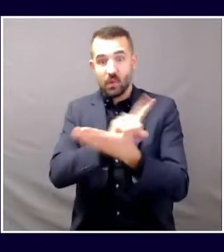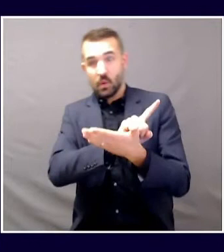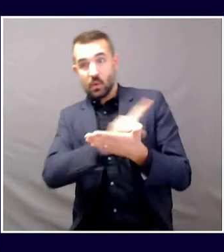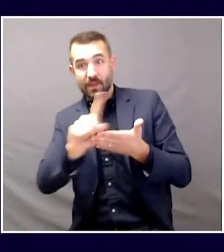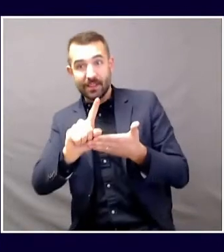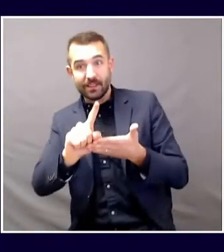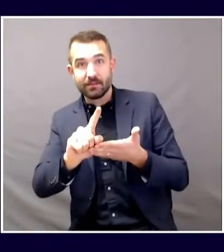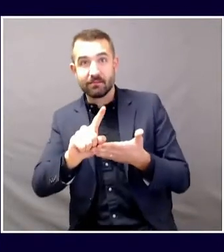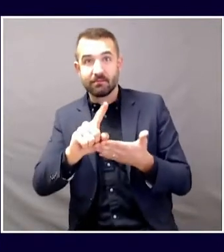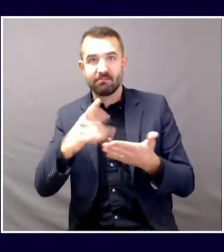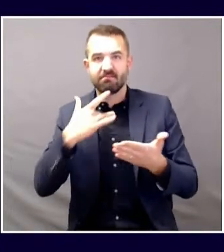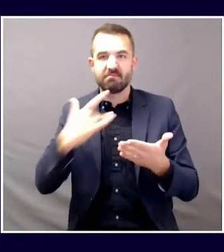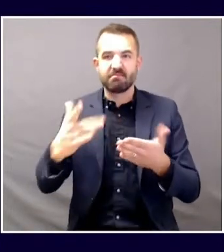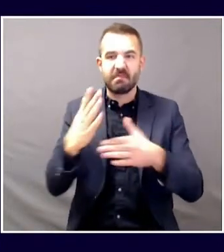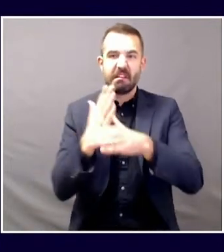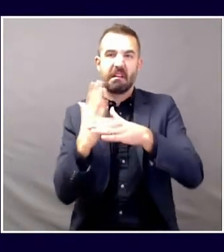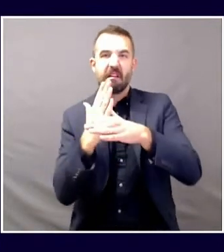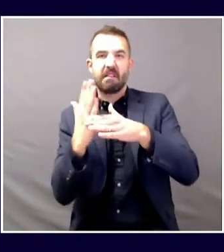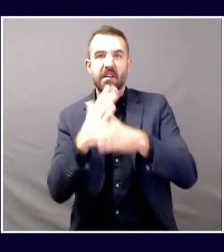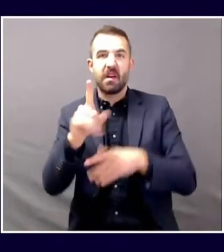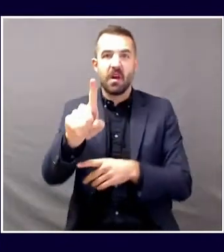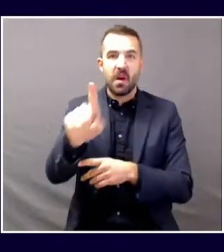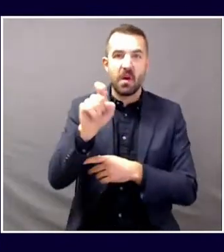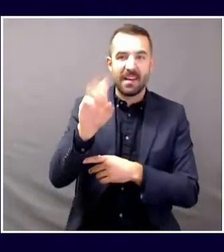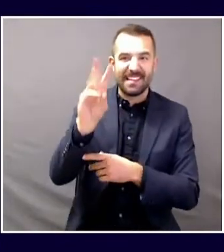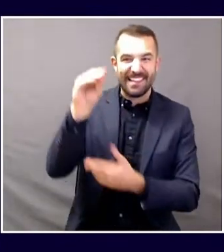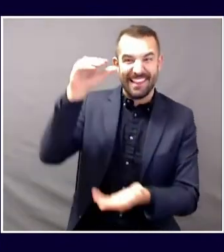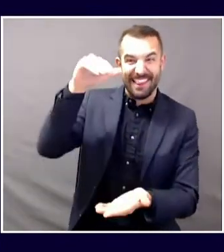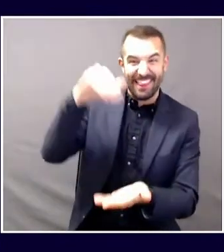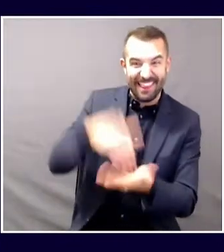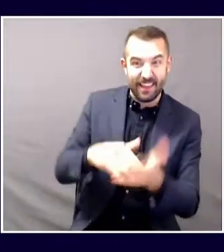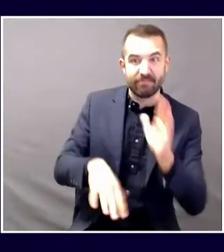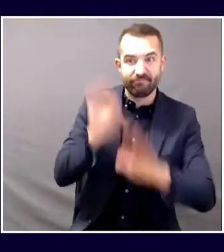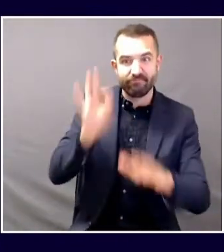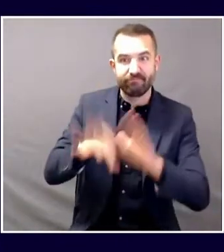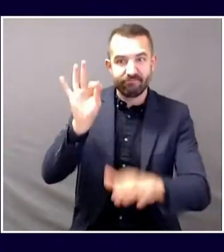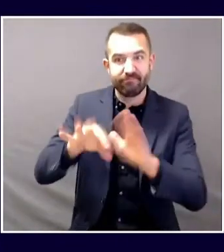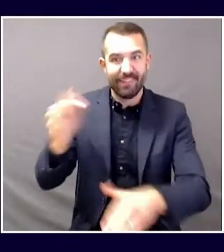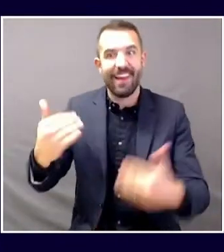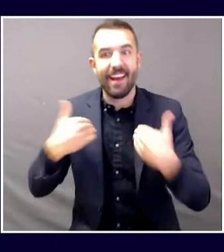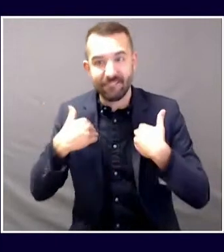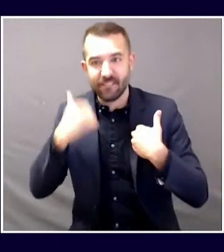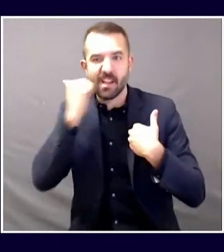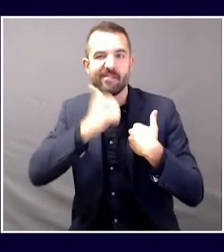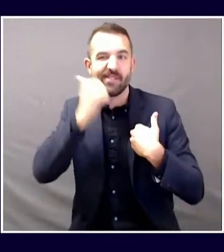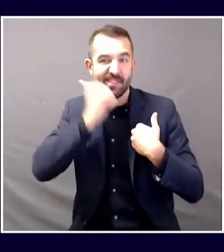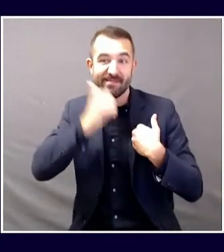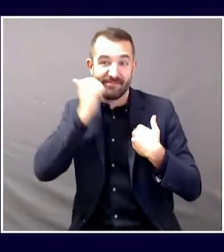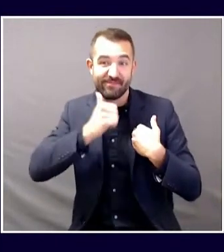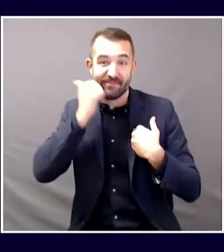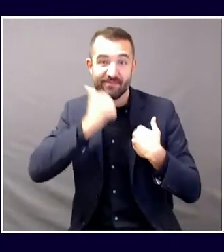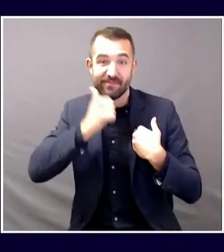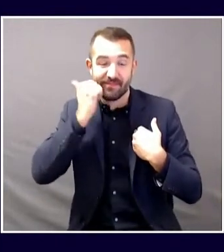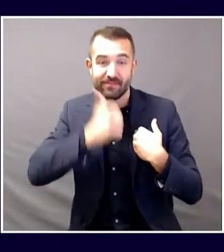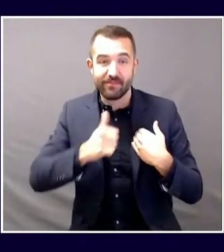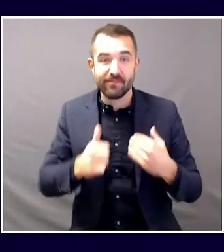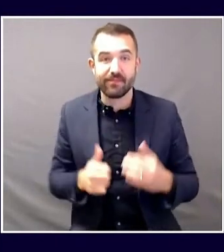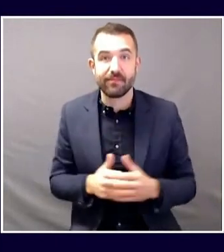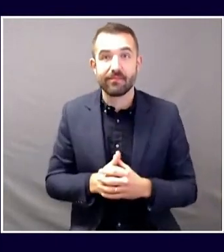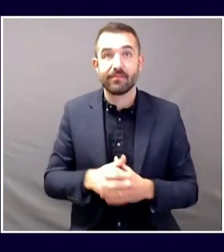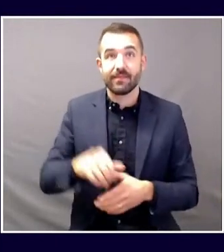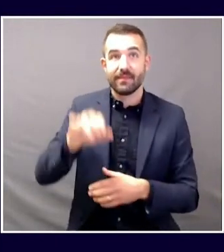day, representing an increase of 73% from that same average just 2 weeks